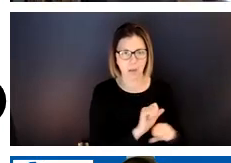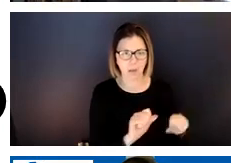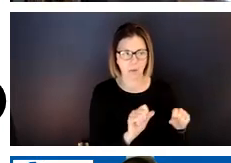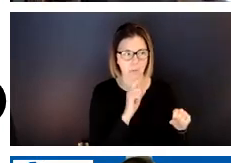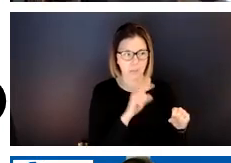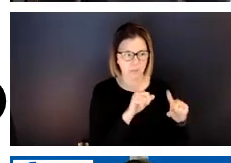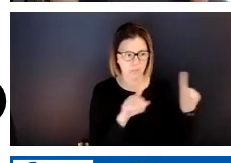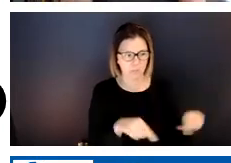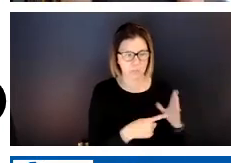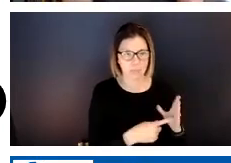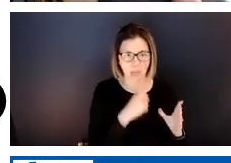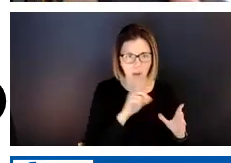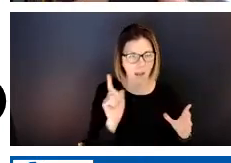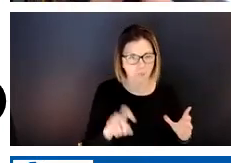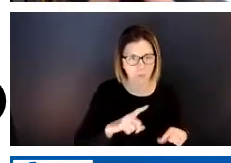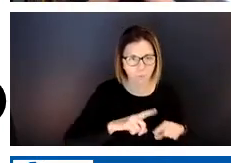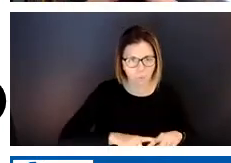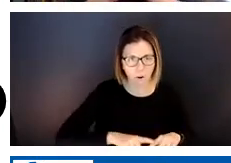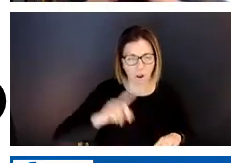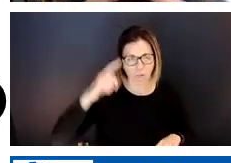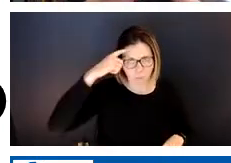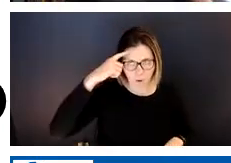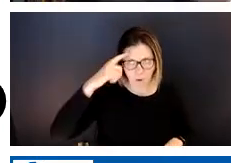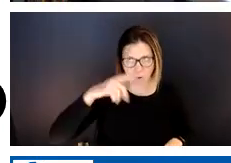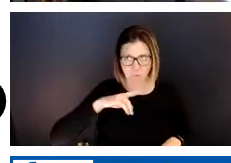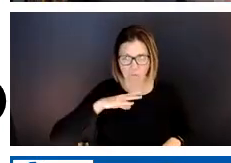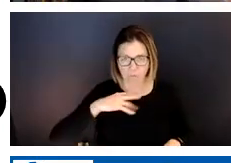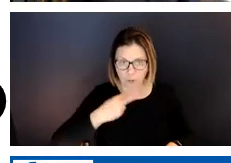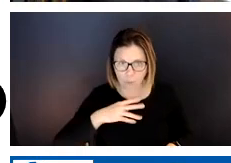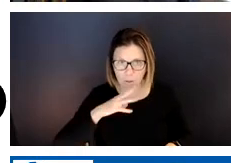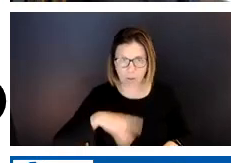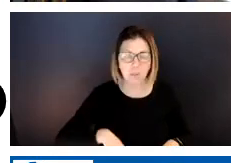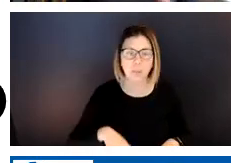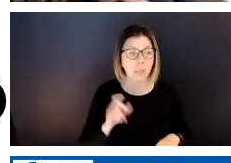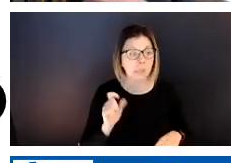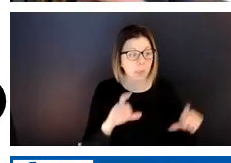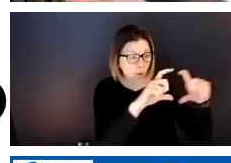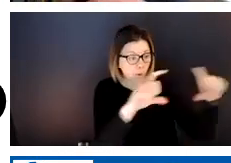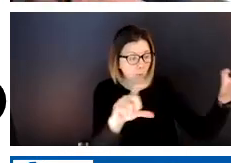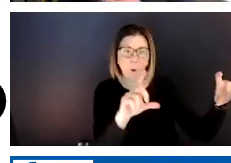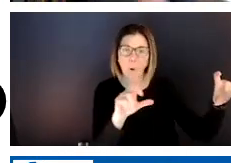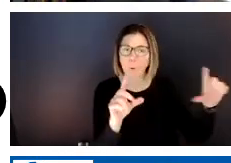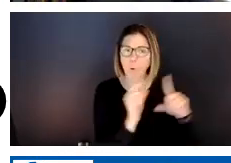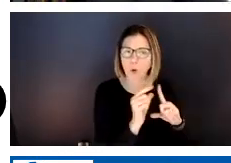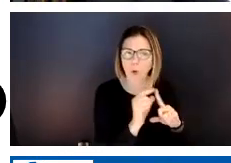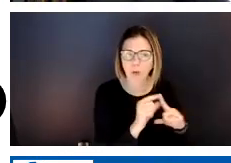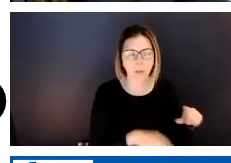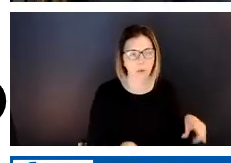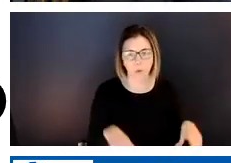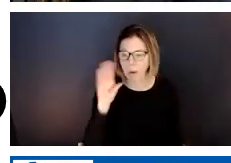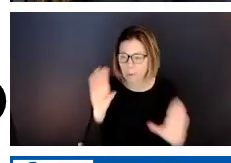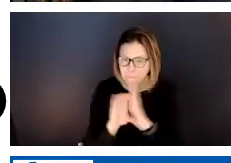just be all mental or verbal. It can be words, it can be pictures. I'll give some